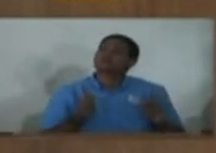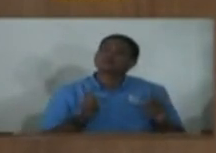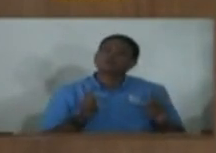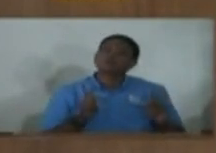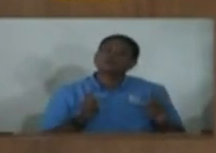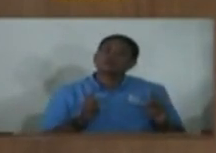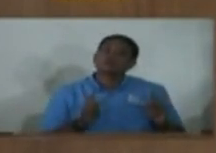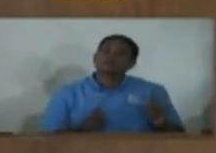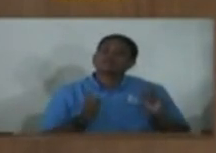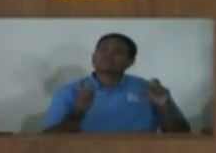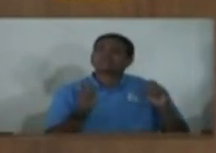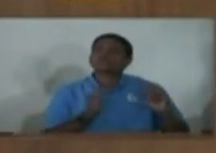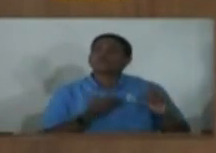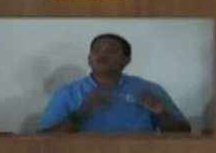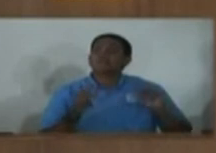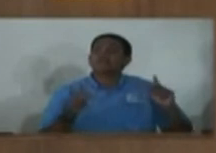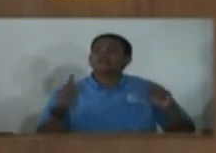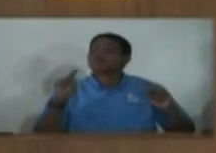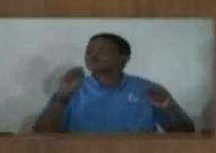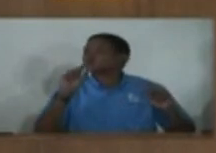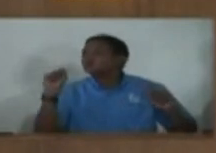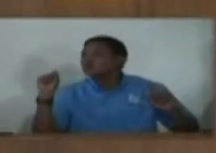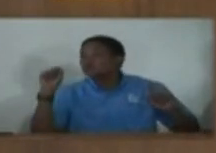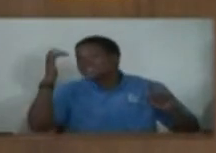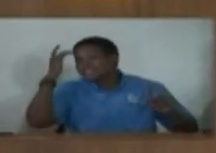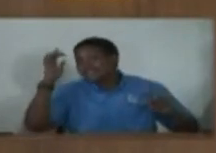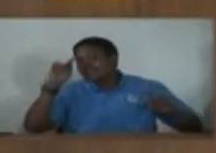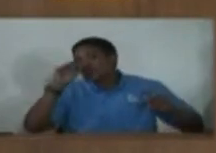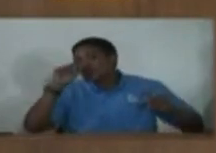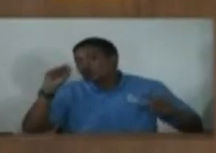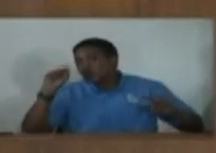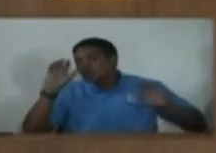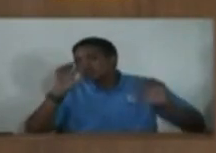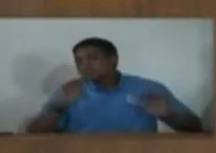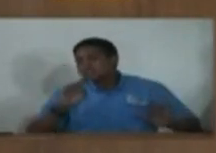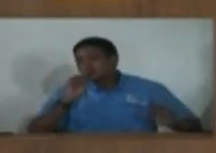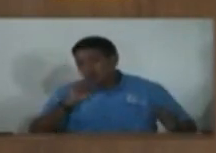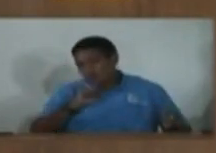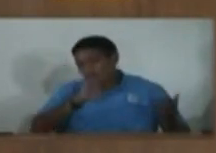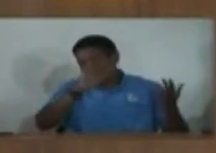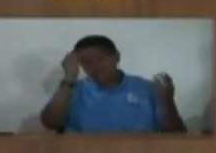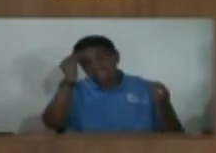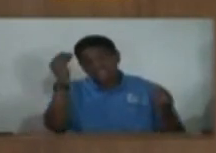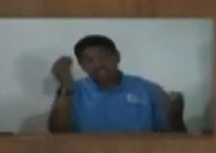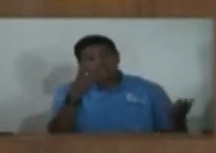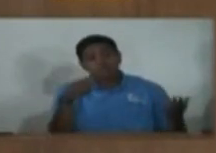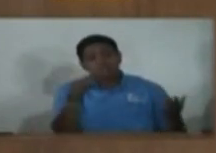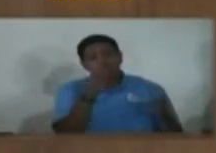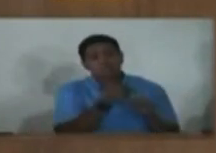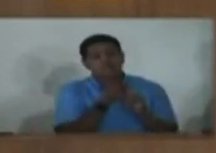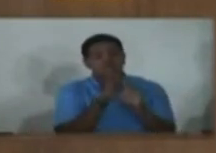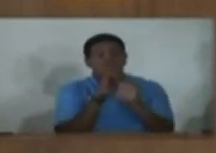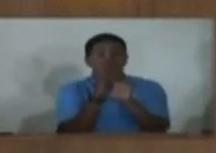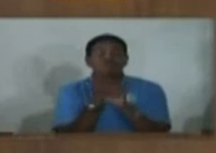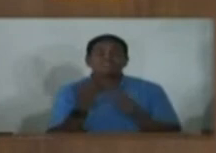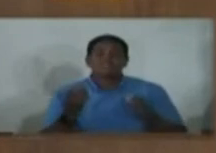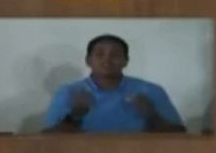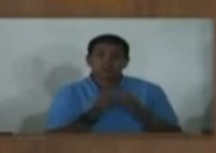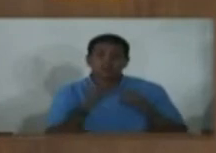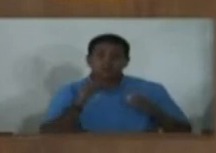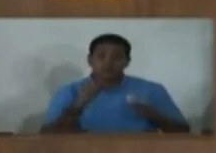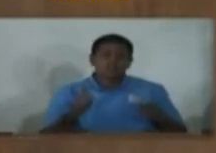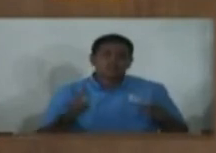give our people the tools, the intellectual tools, to approach information that they're receiving with an